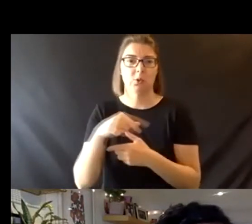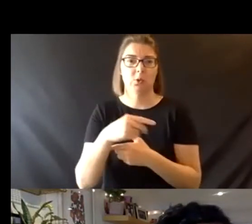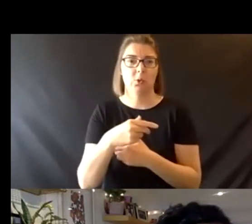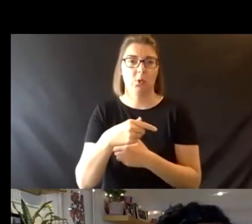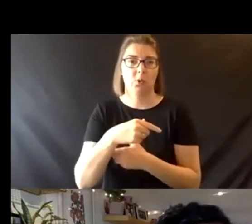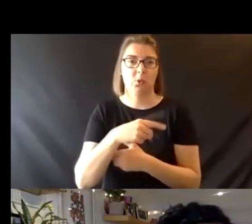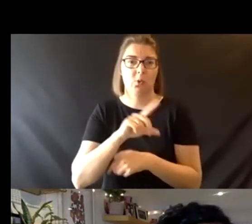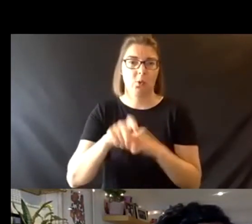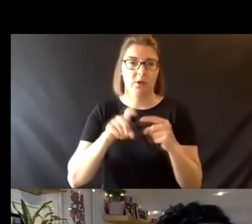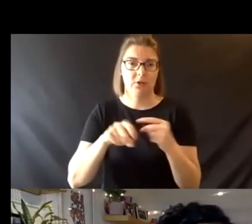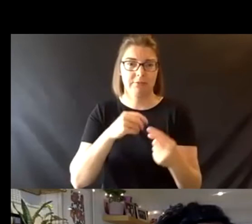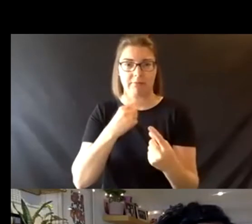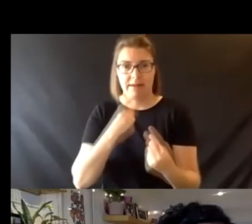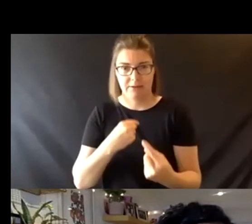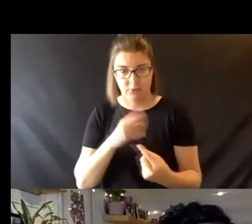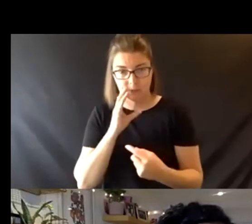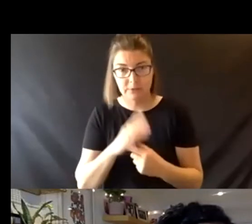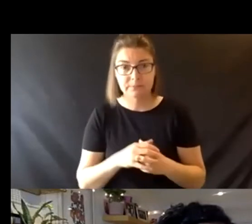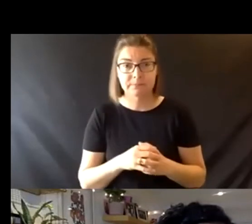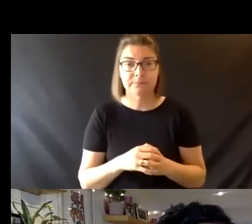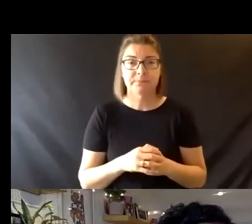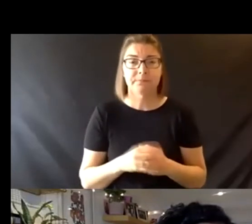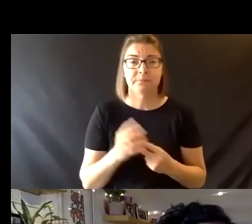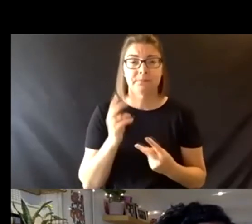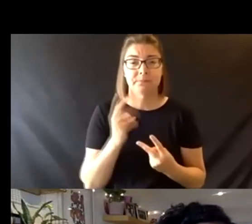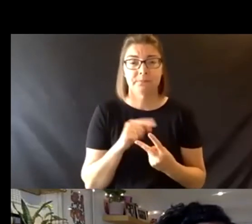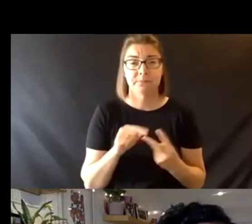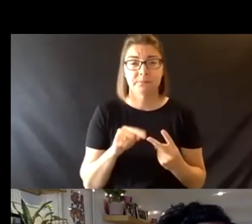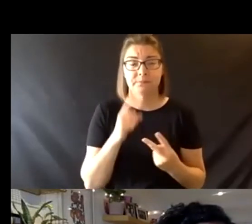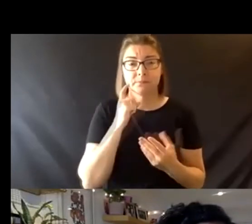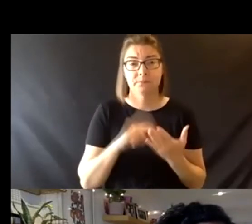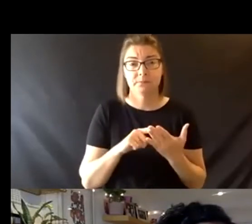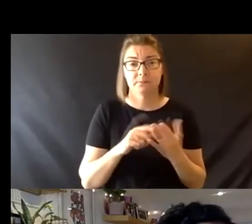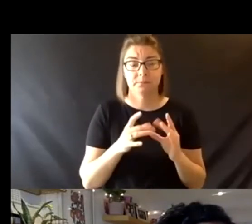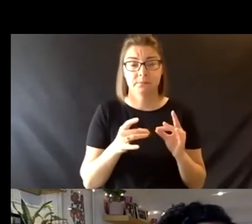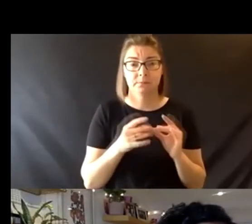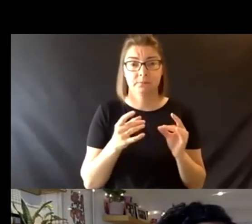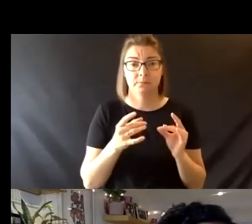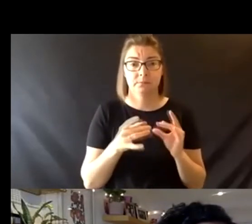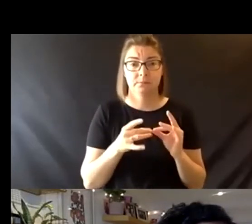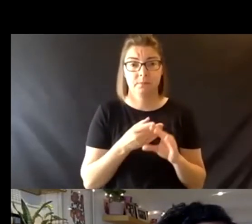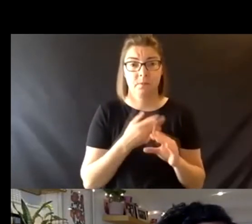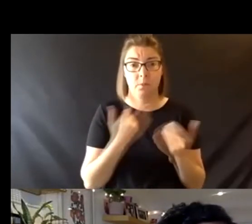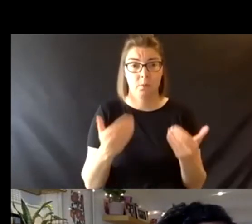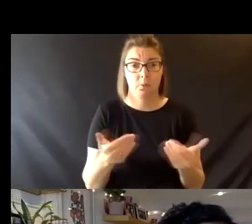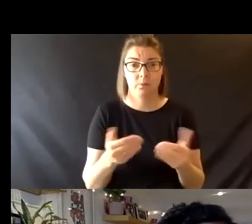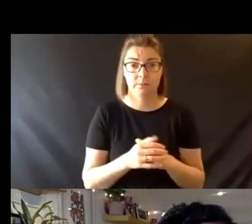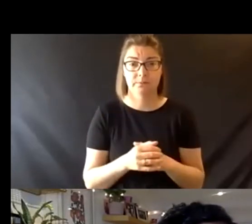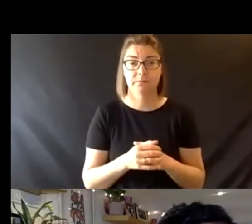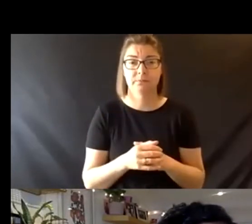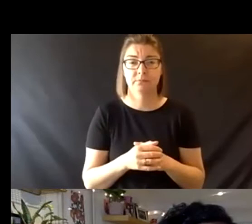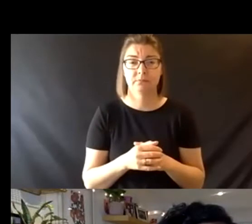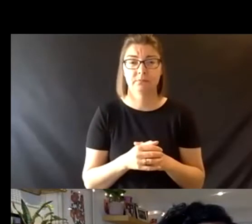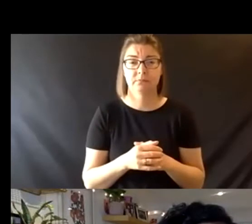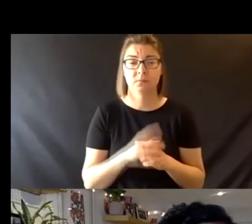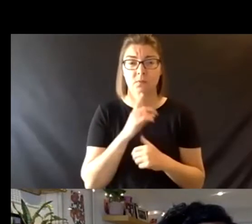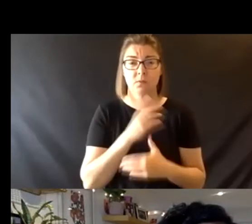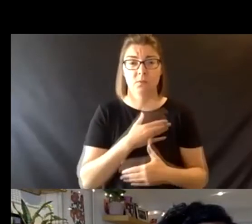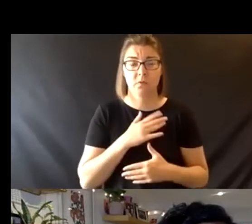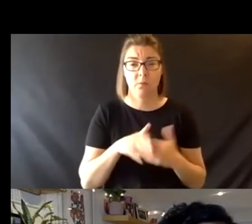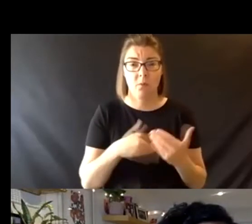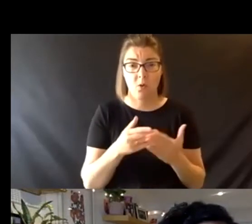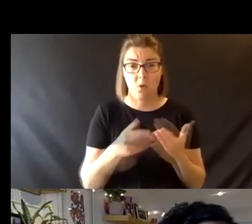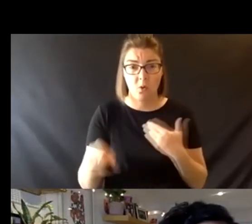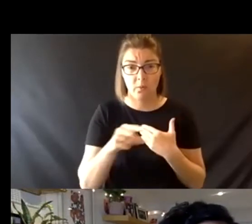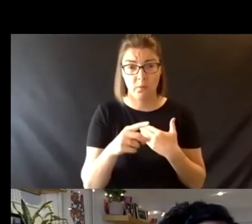other things. Two things that I want to say before we jump into that is something I really appreciate that I heard from all the panelists